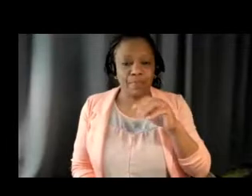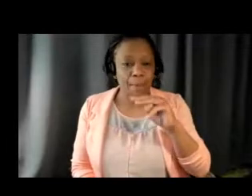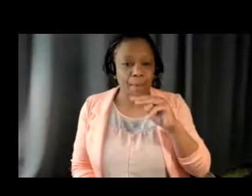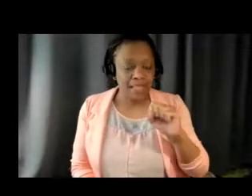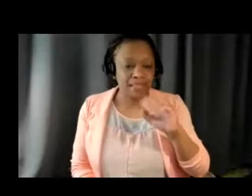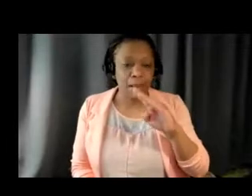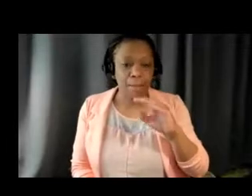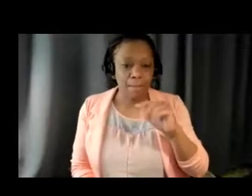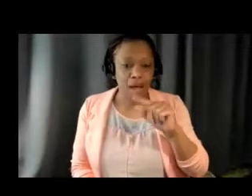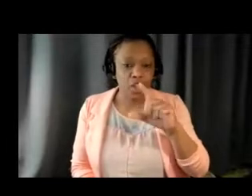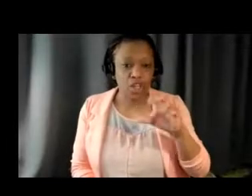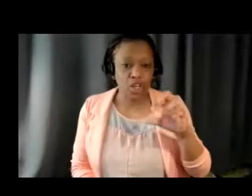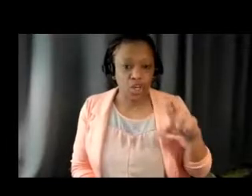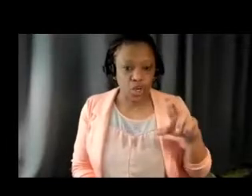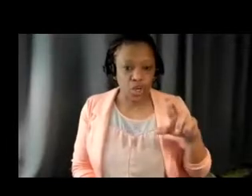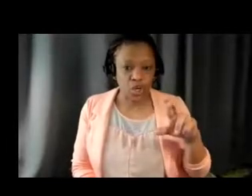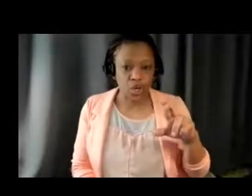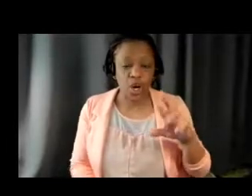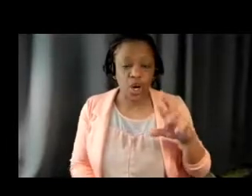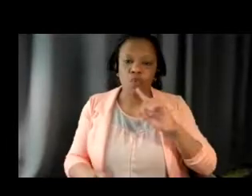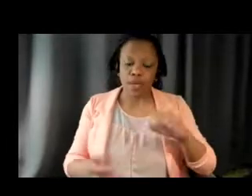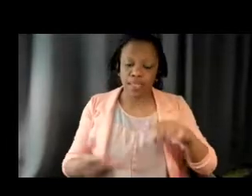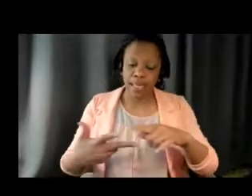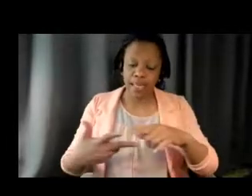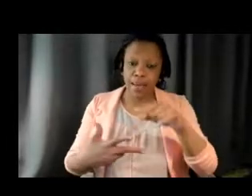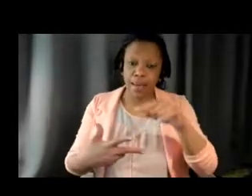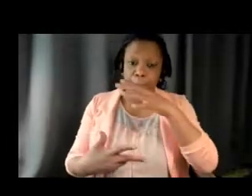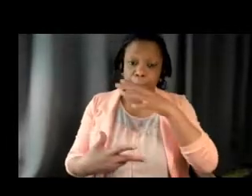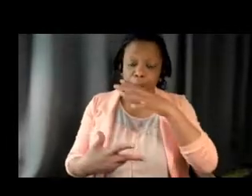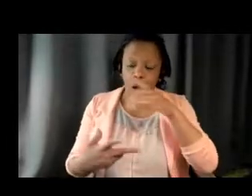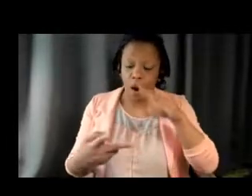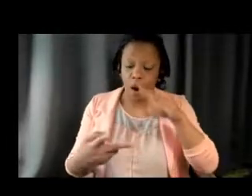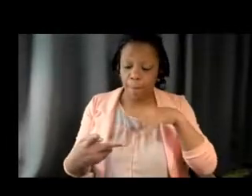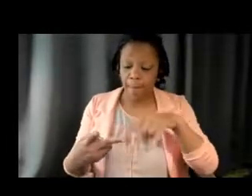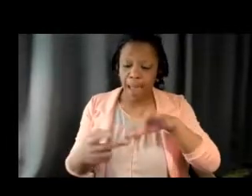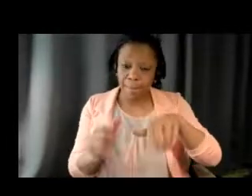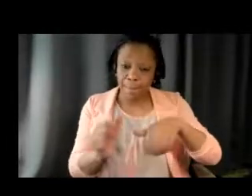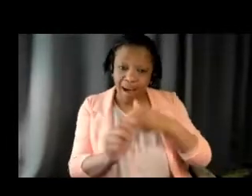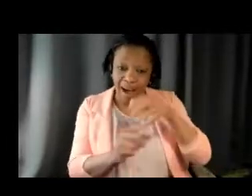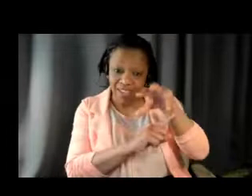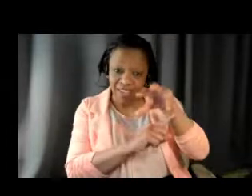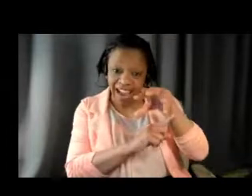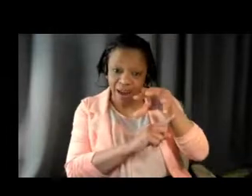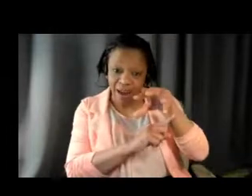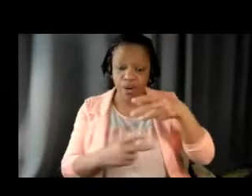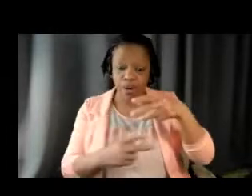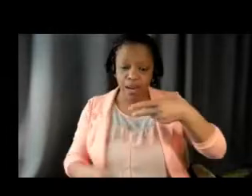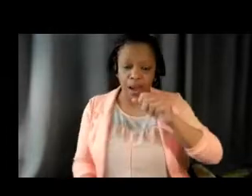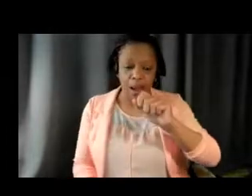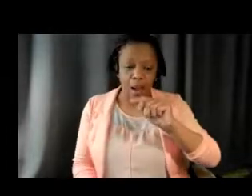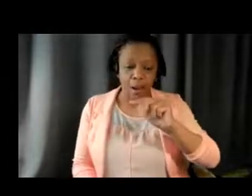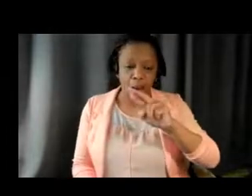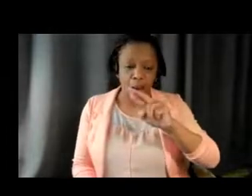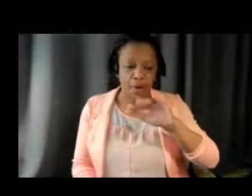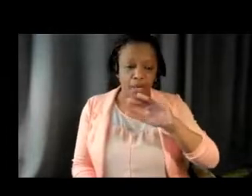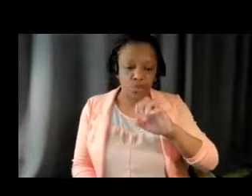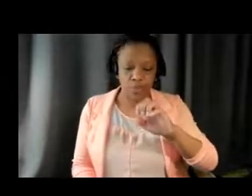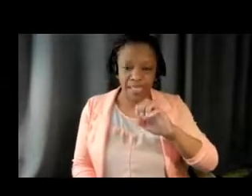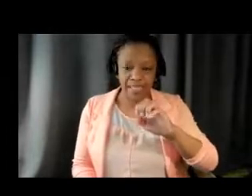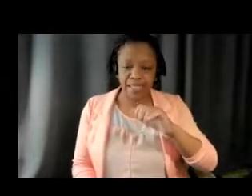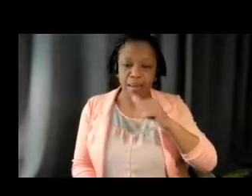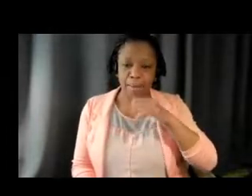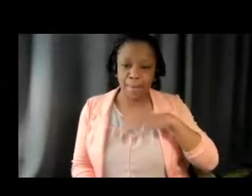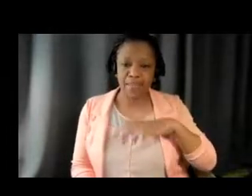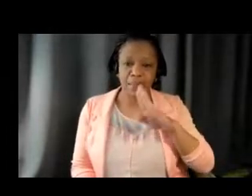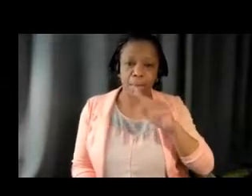mother-daughter duo who have been helping us behind the cameras. Patrice, Ms. Butler's daughter. So let's see if you can introduce yourself real quick.